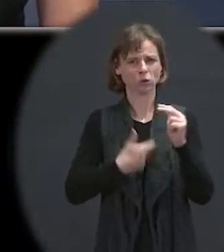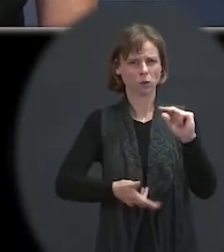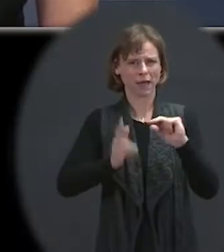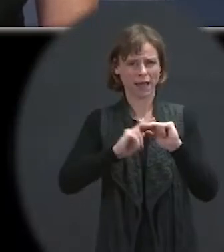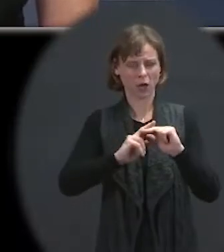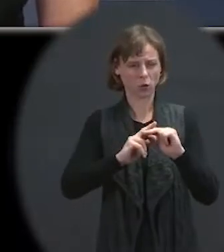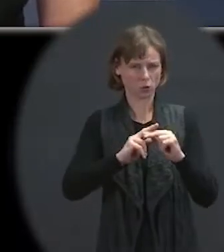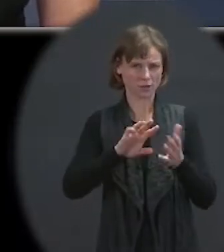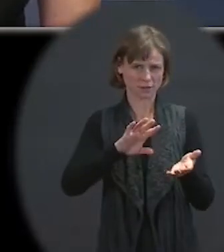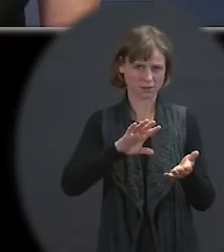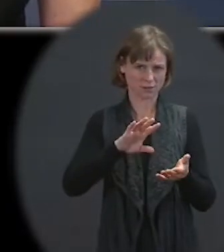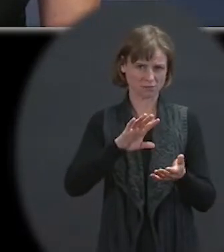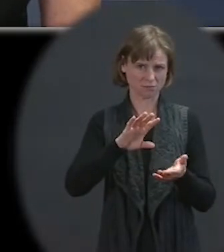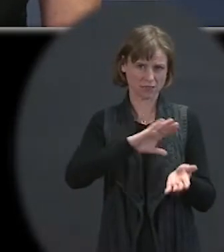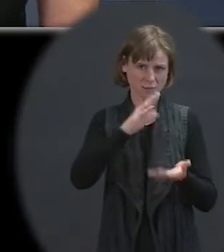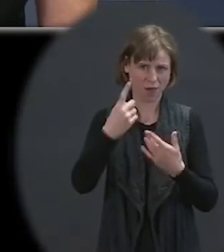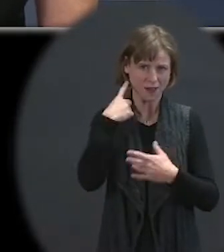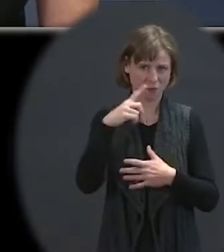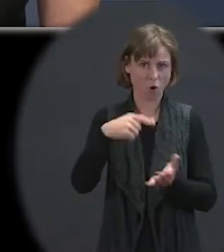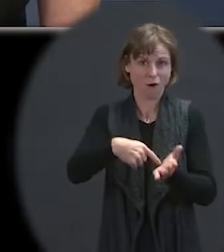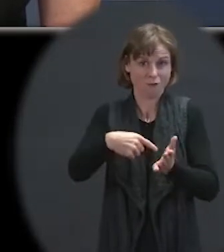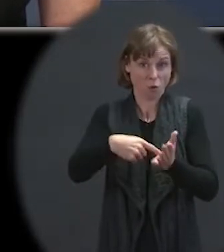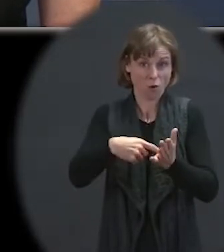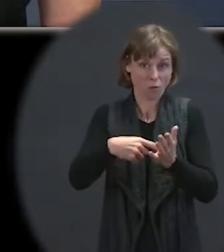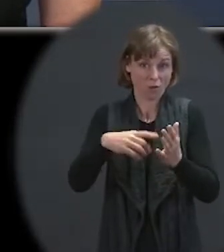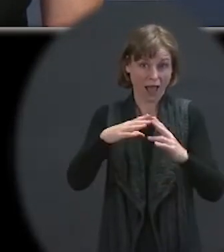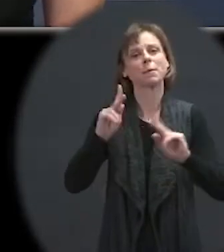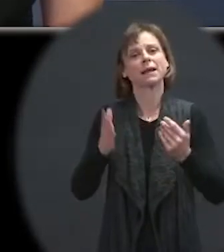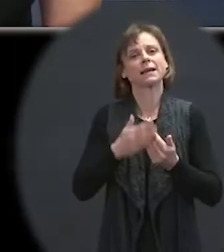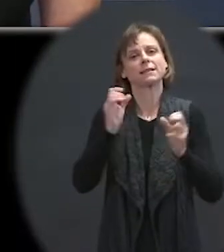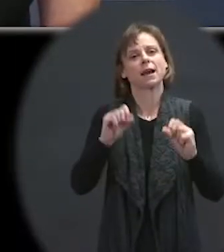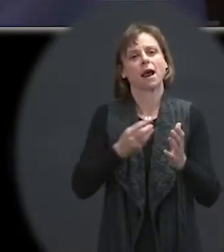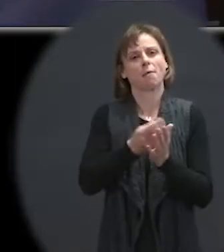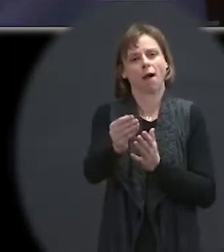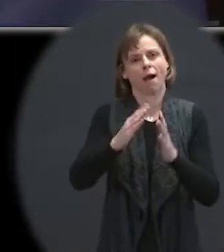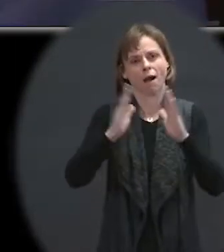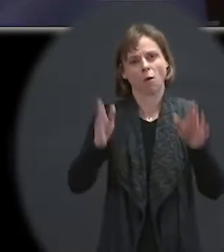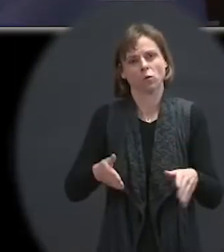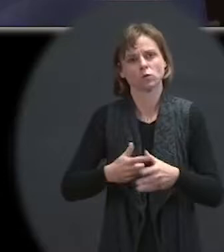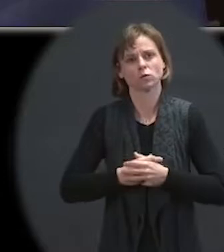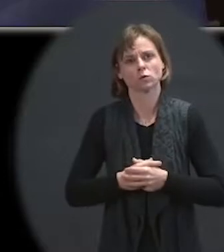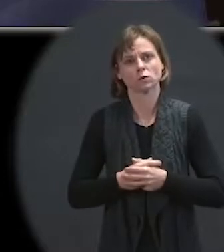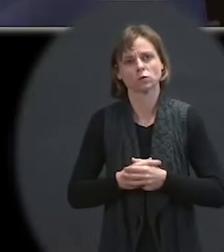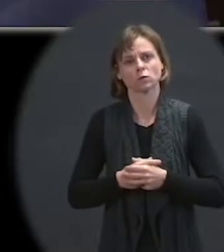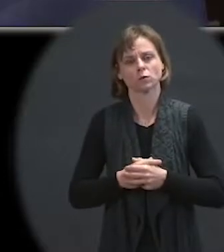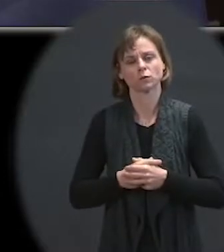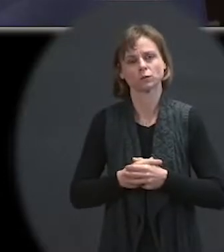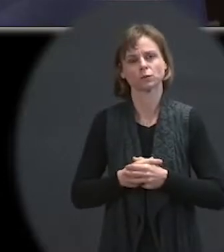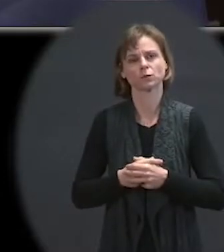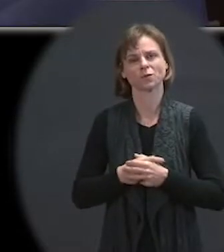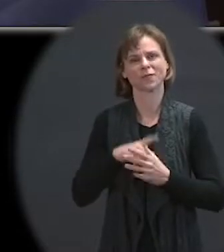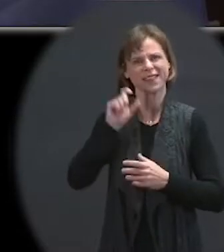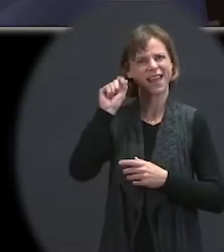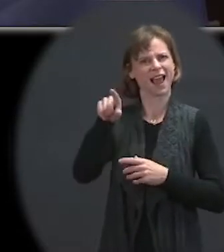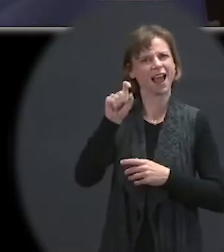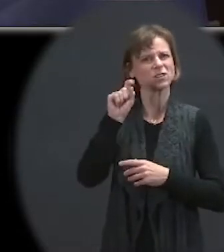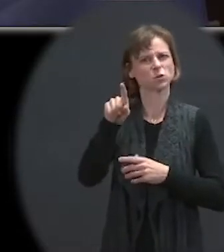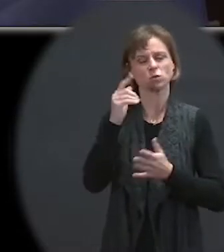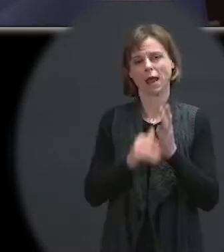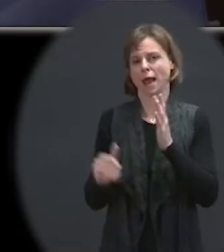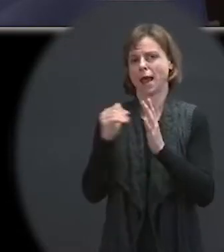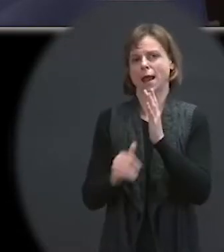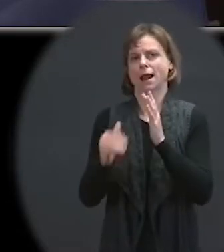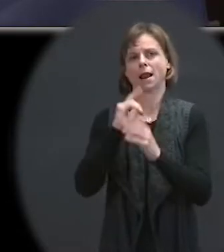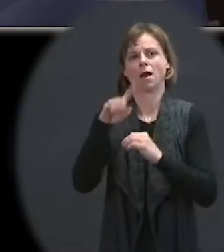affordable housing, making it easier for more people to buy homes. And then you've been asked repeatedly about how we